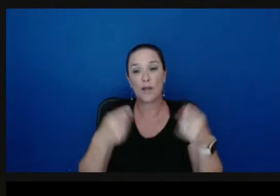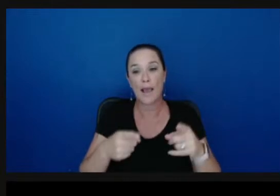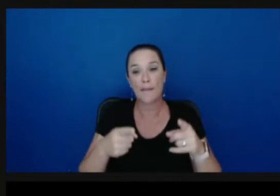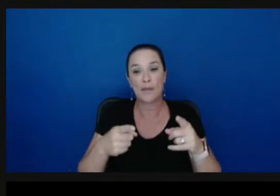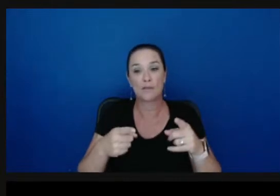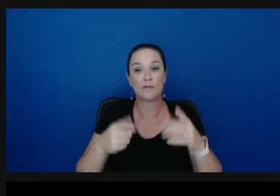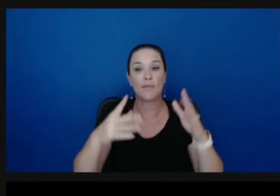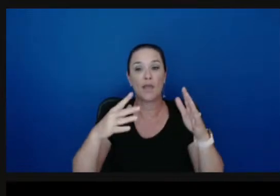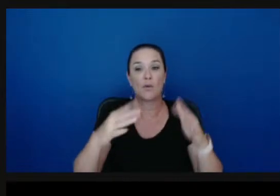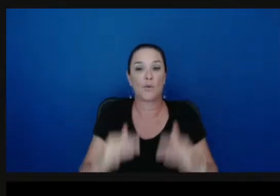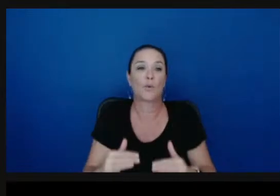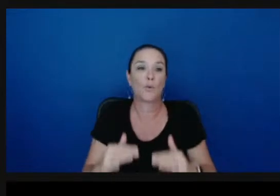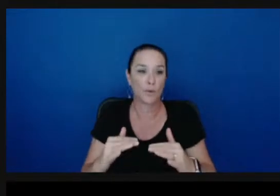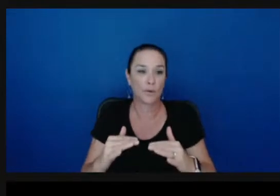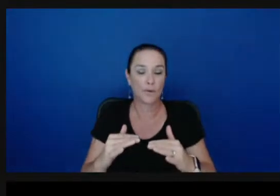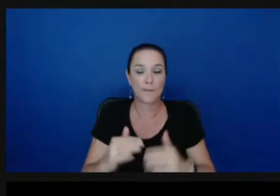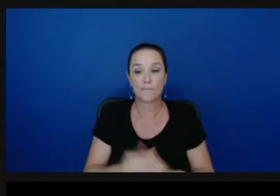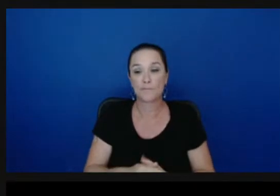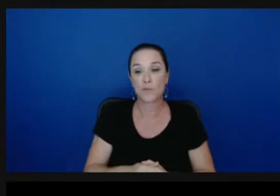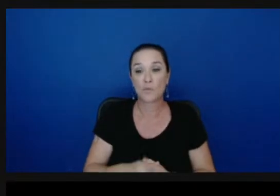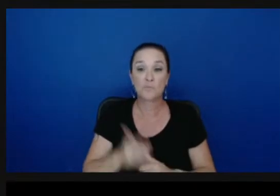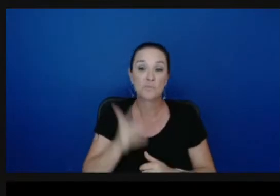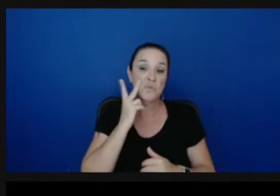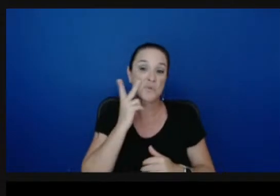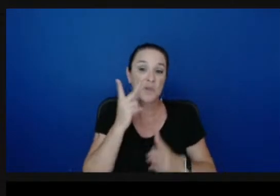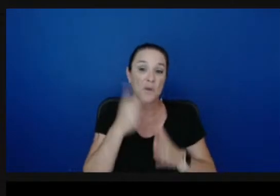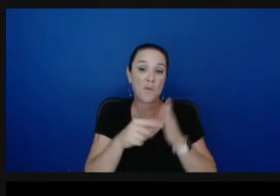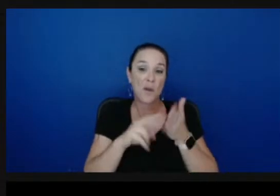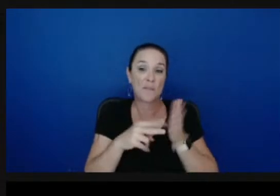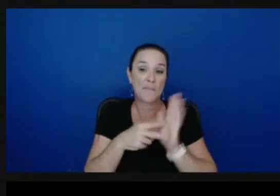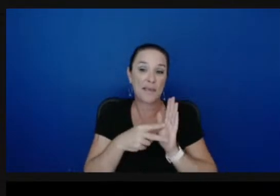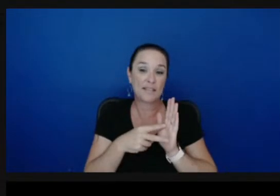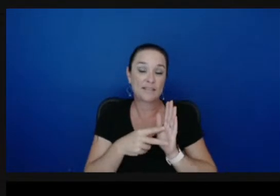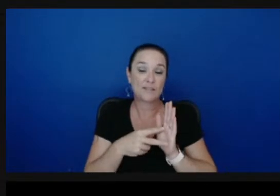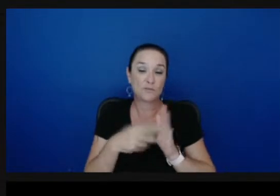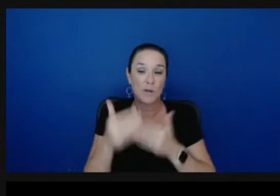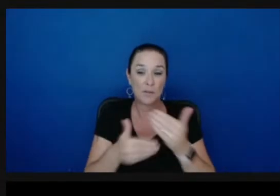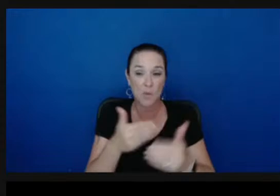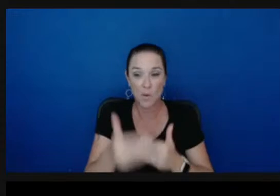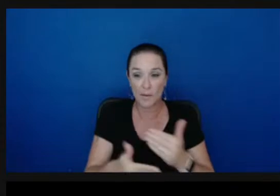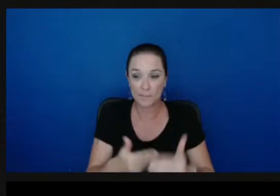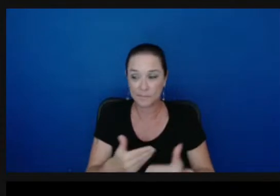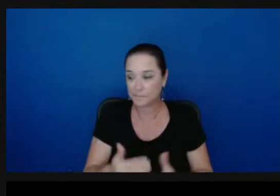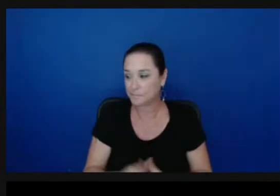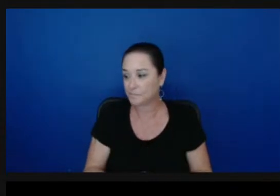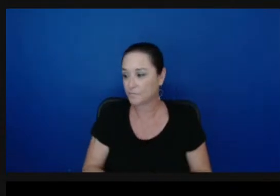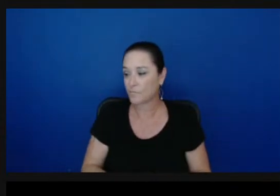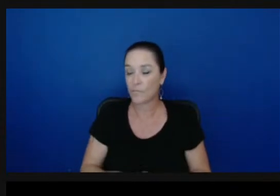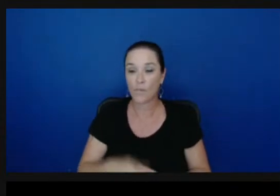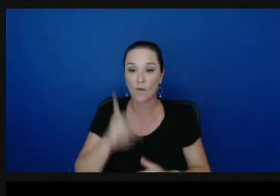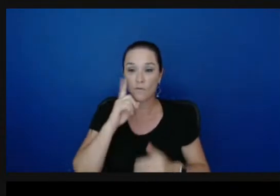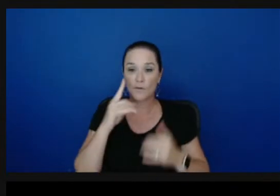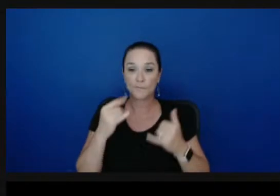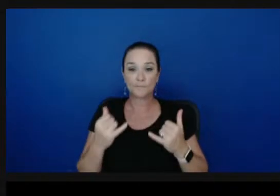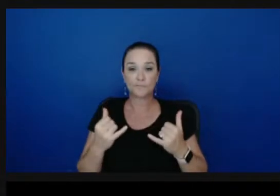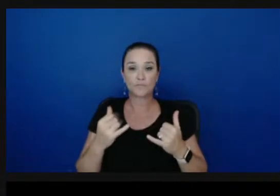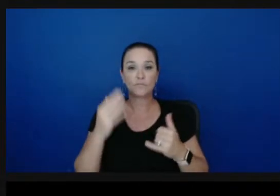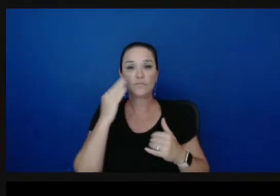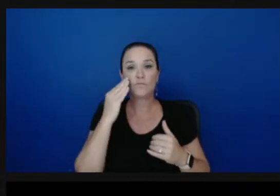see what this signifies for the progression of activity. But for now, we can just note that the Southwest